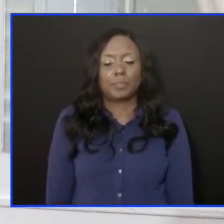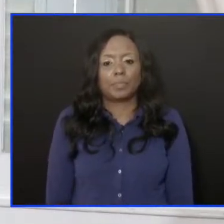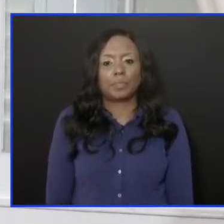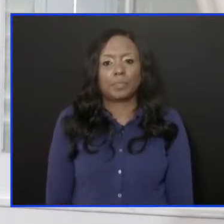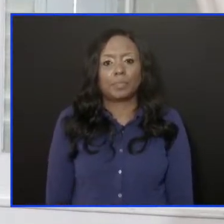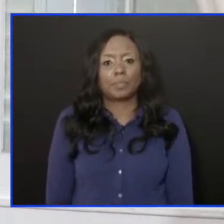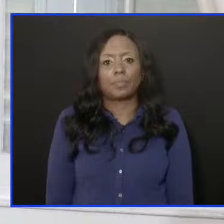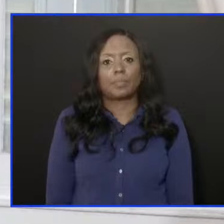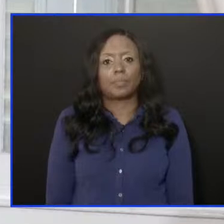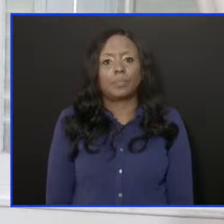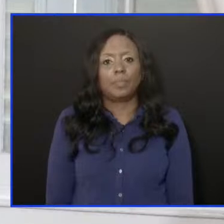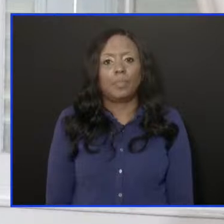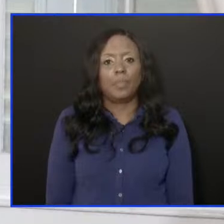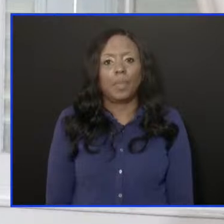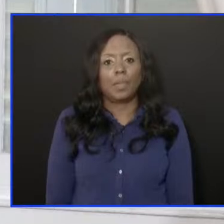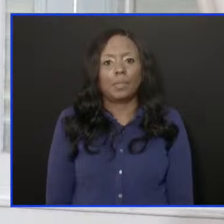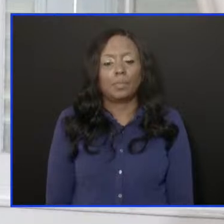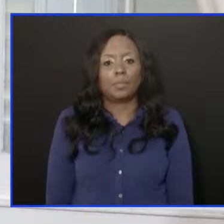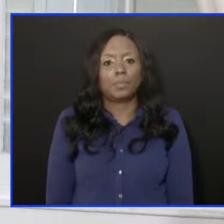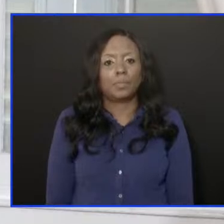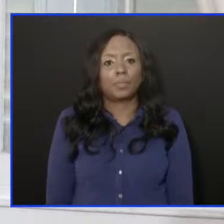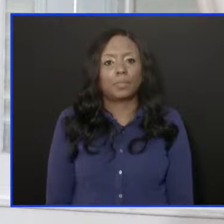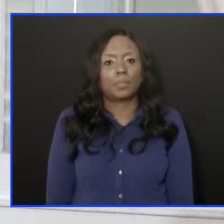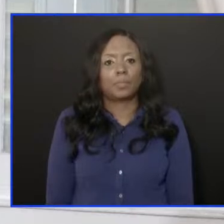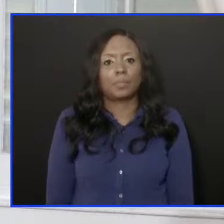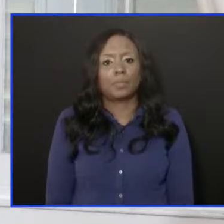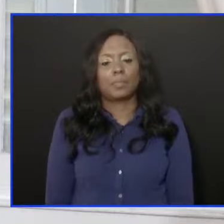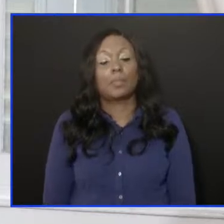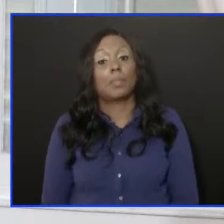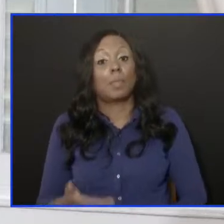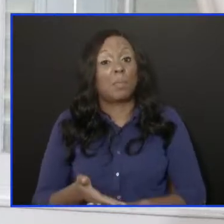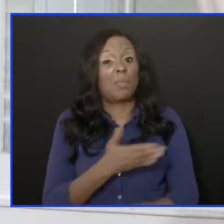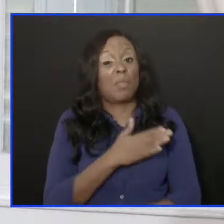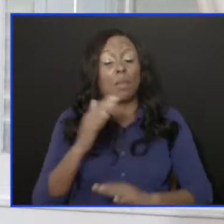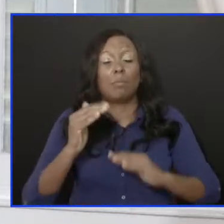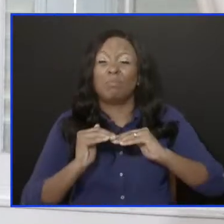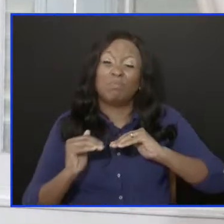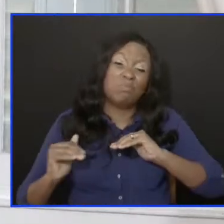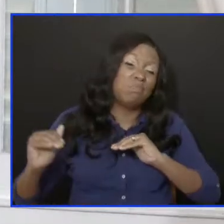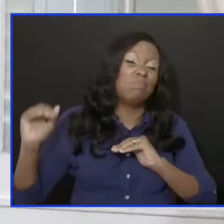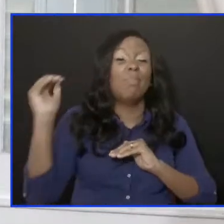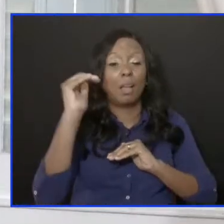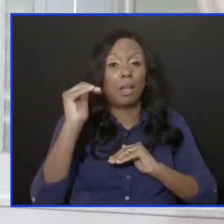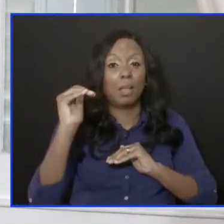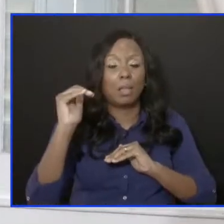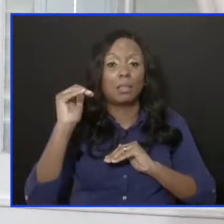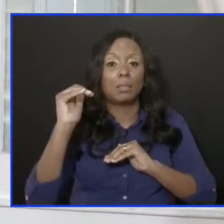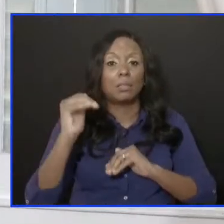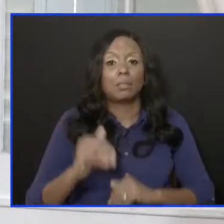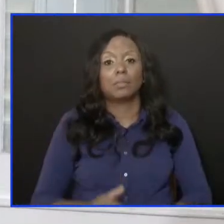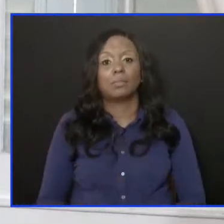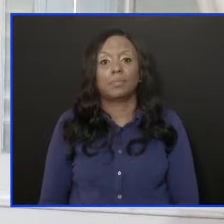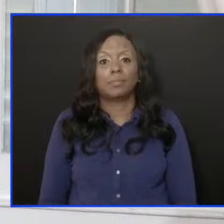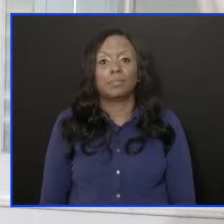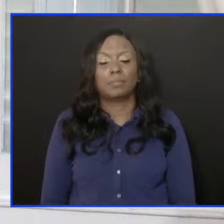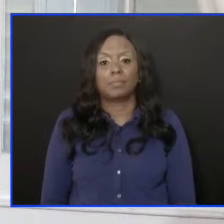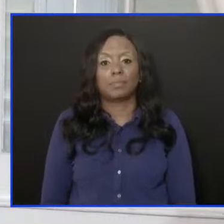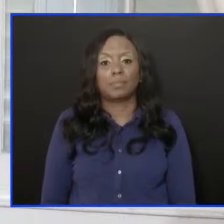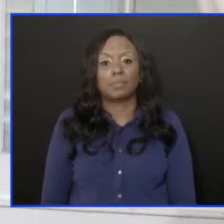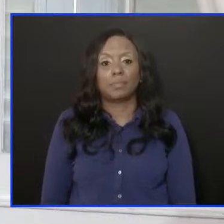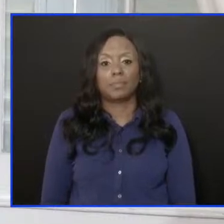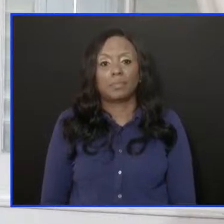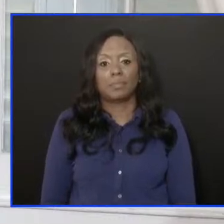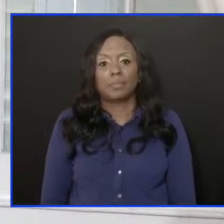And as you know, it was much higher than that before. I also want to say to you